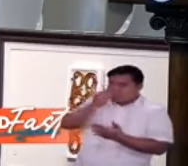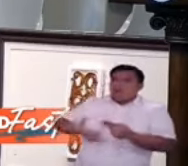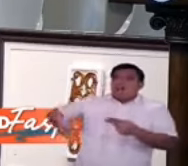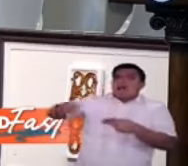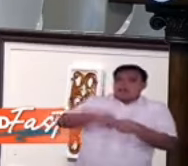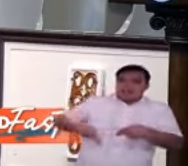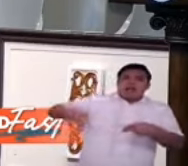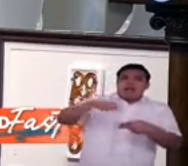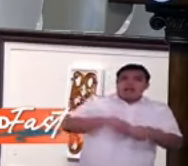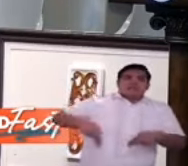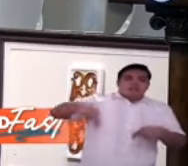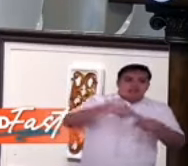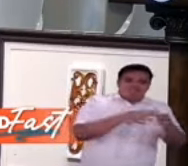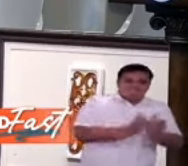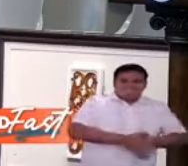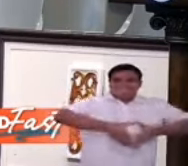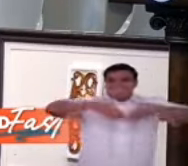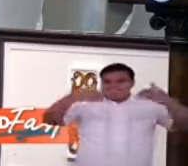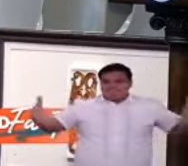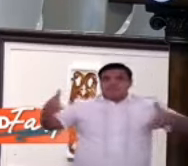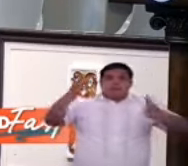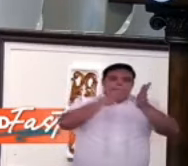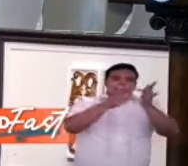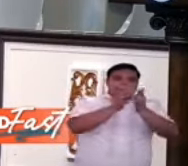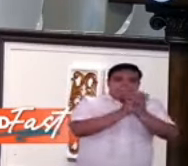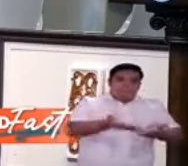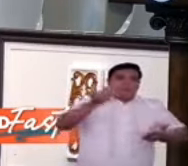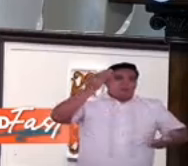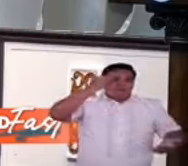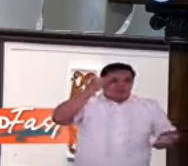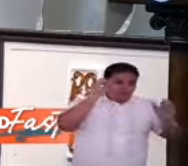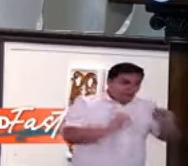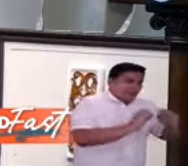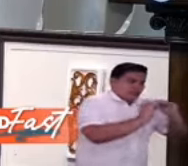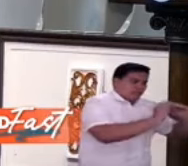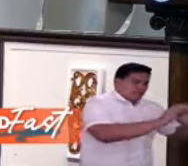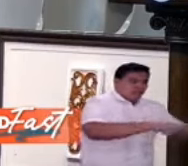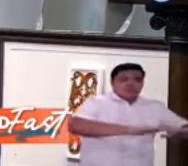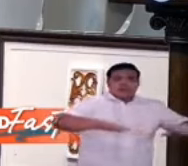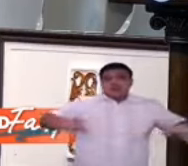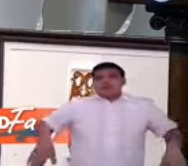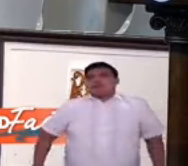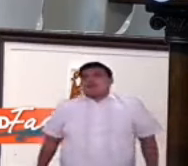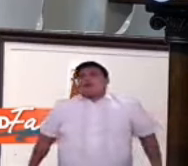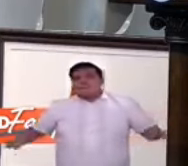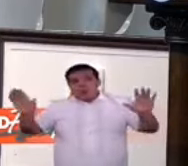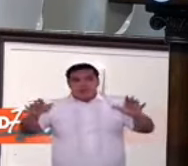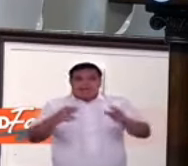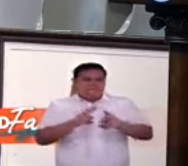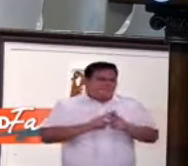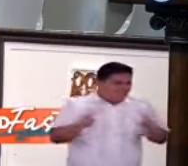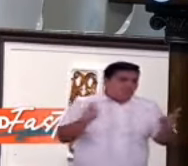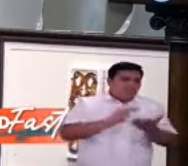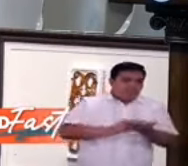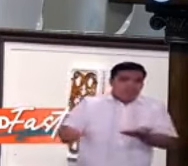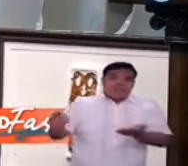all up to great Bible knowledge that we can teach our children. So young people, nindot yun